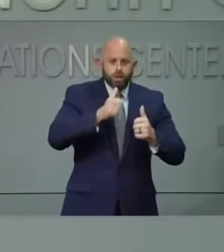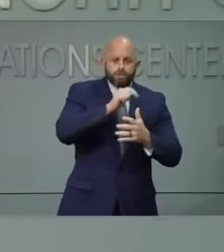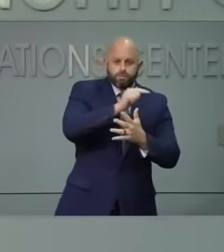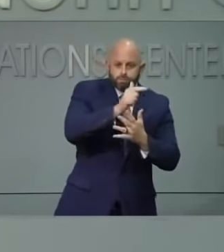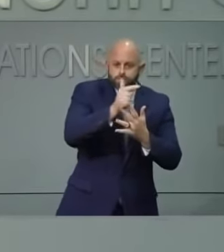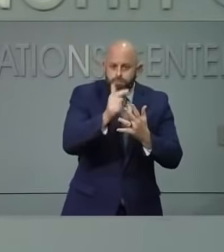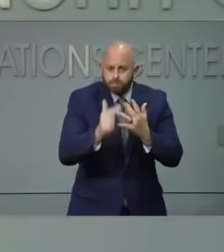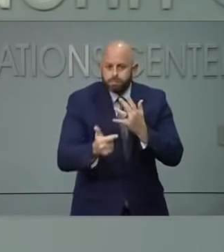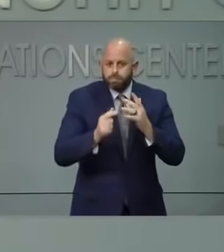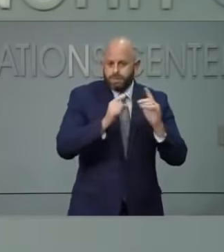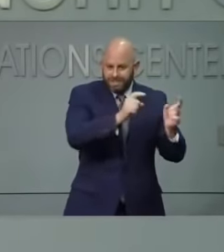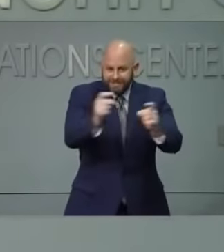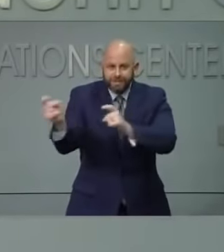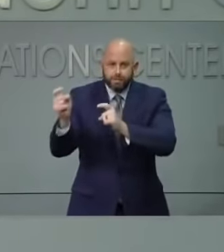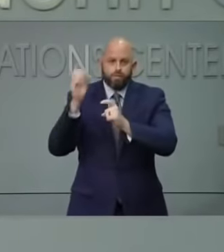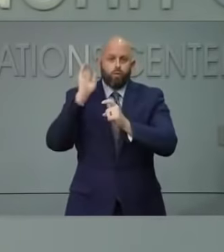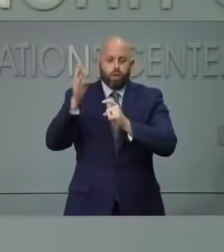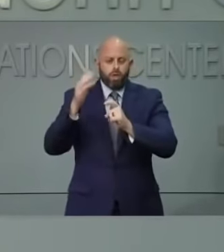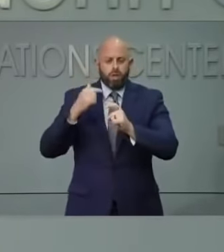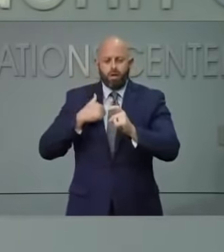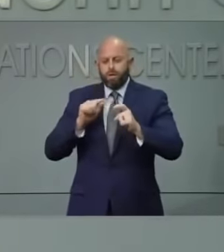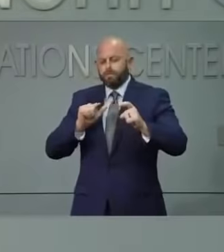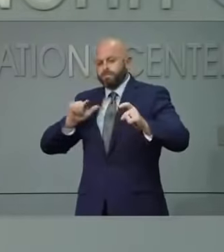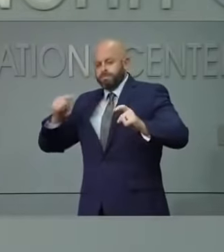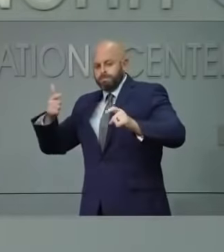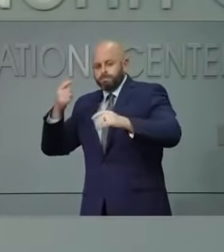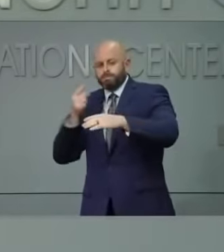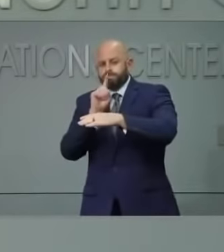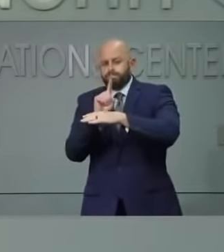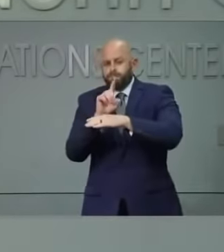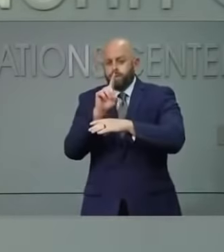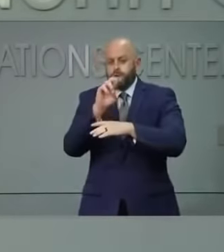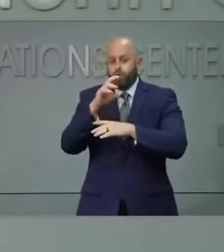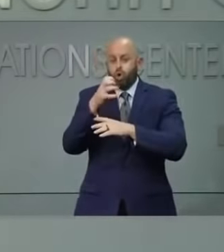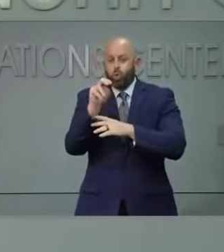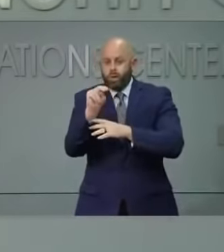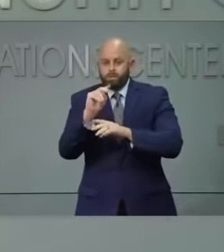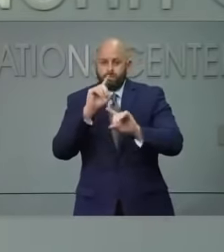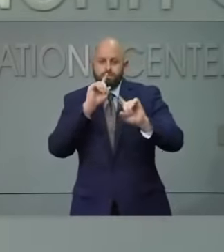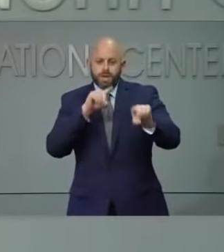Dr. Cohen address those other issues in the question.